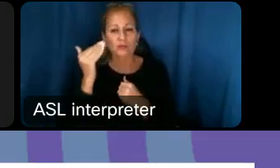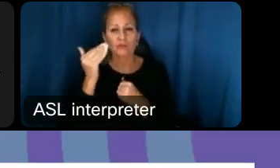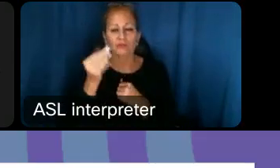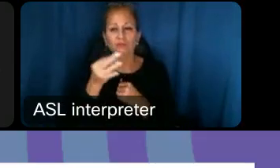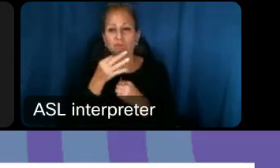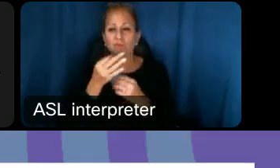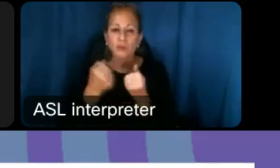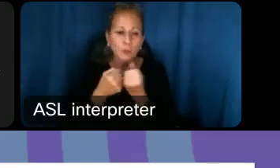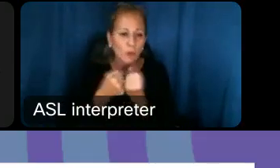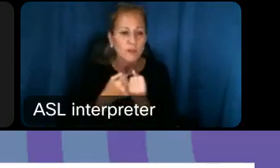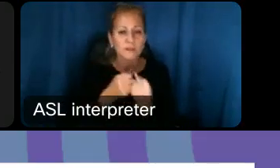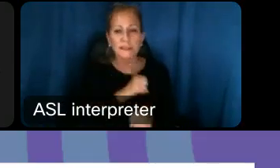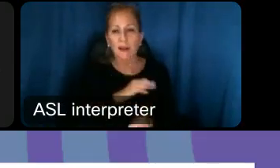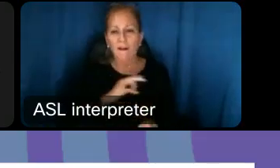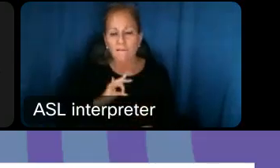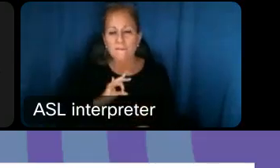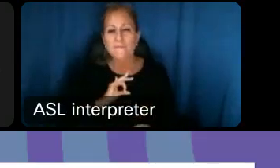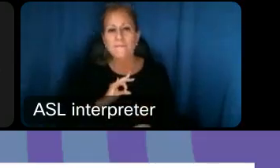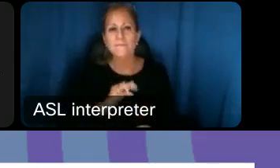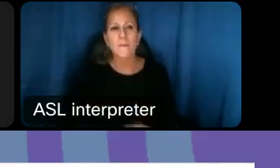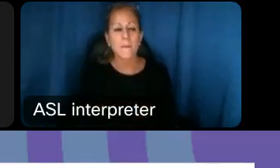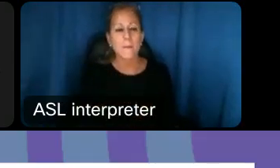supportive staff,